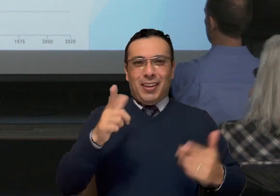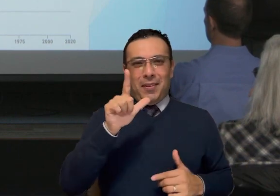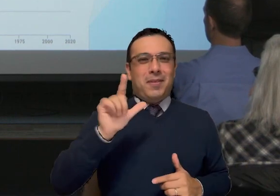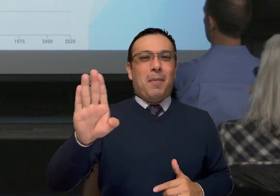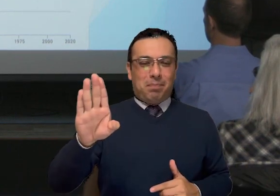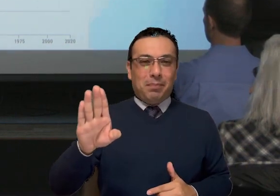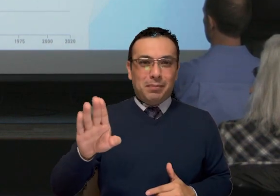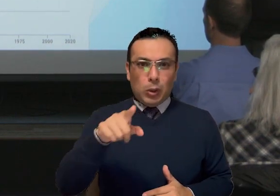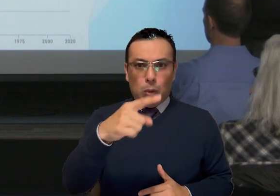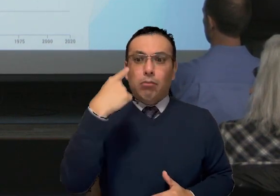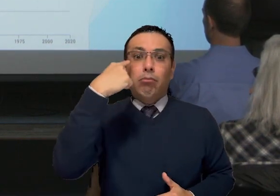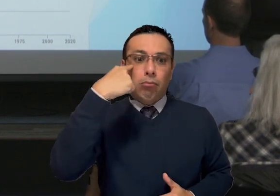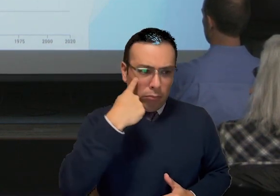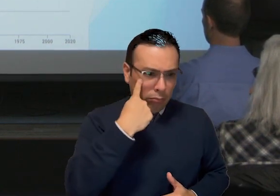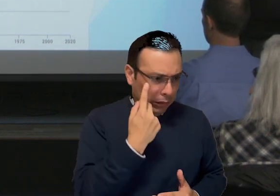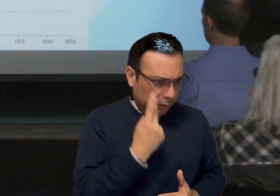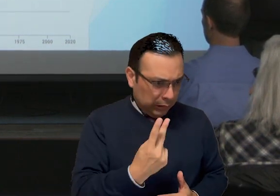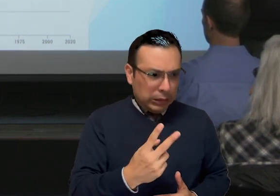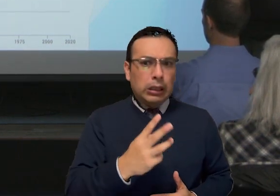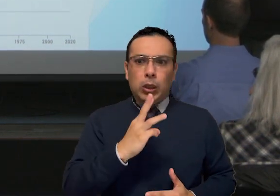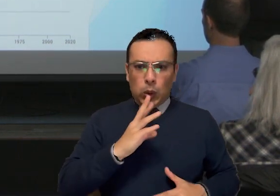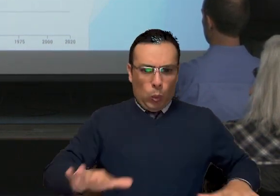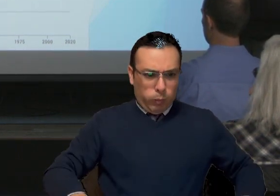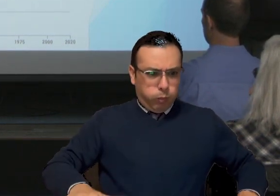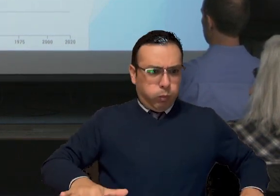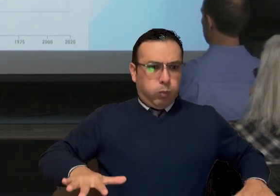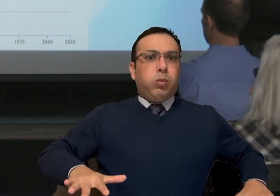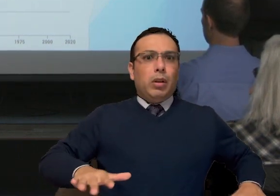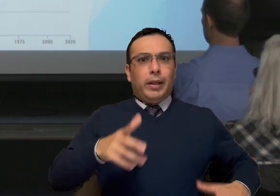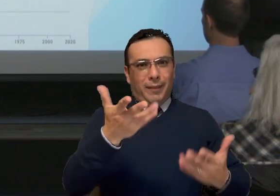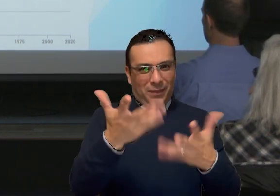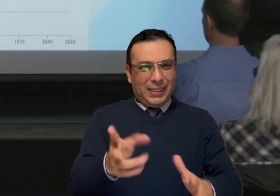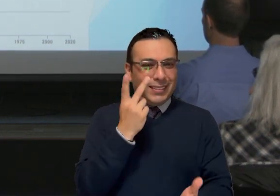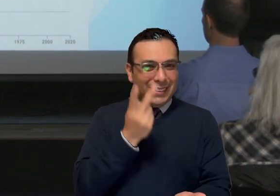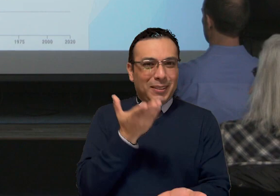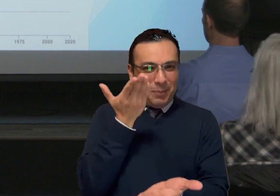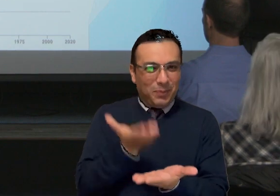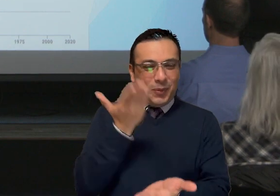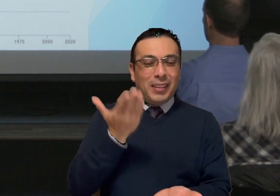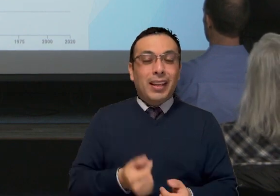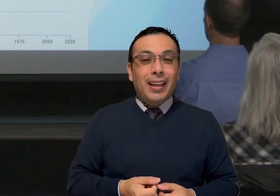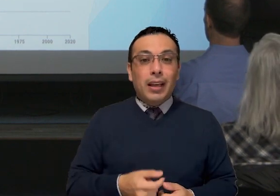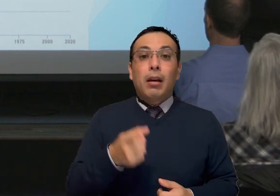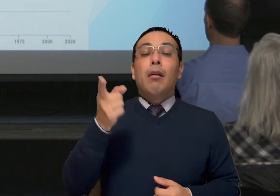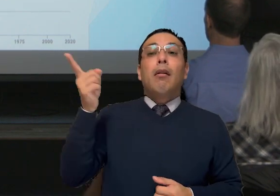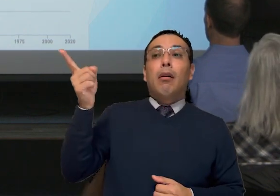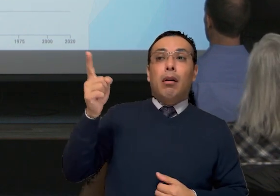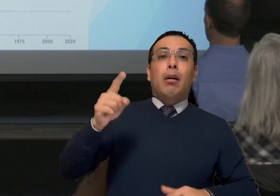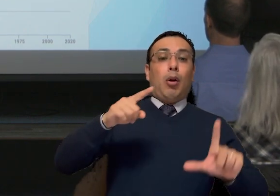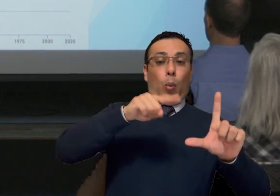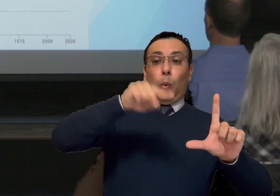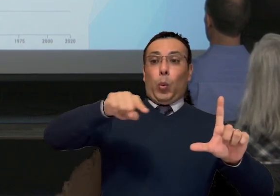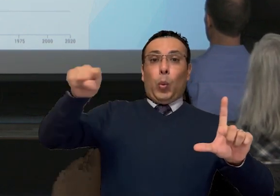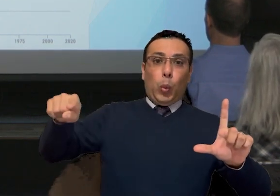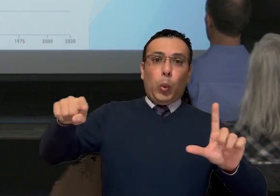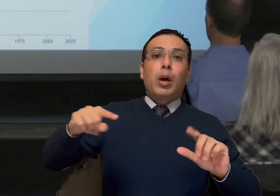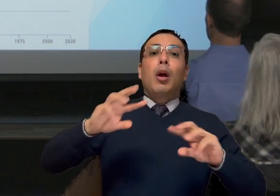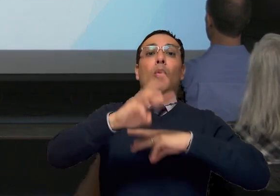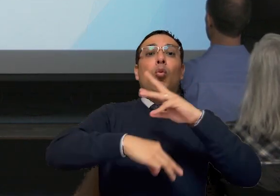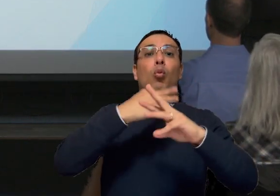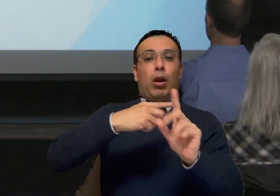Beach. You've seen it firsthand. You don't need to hear it from me. But this chart just talks about global temperatures rising.